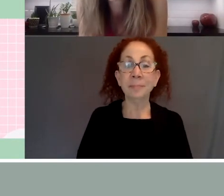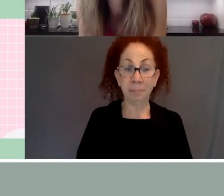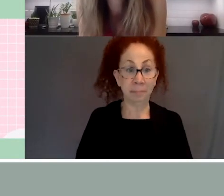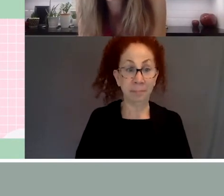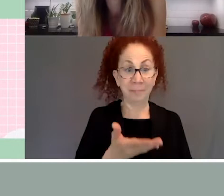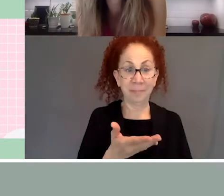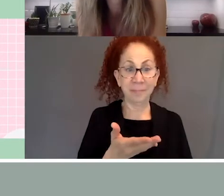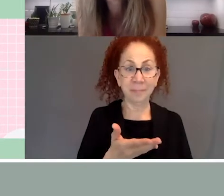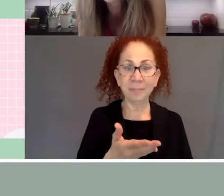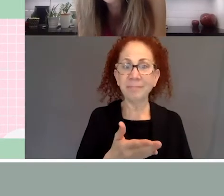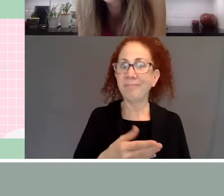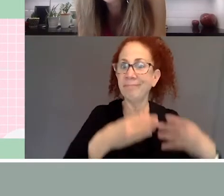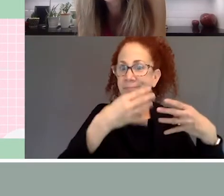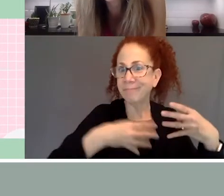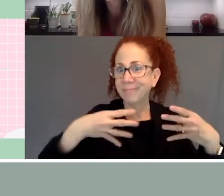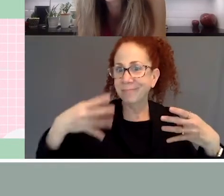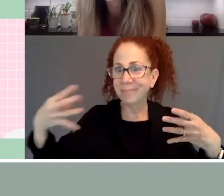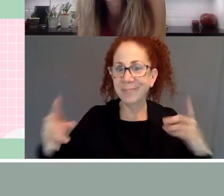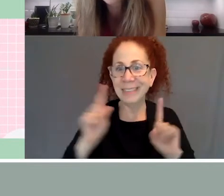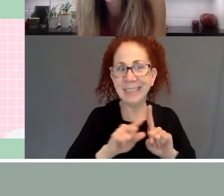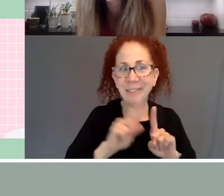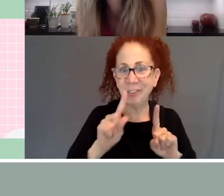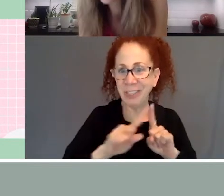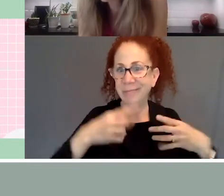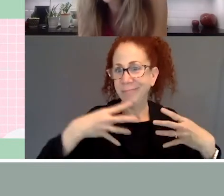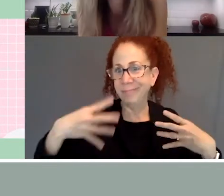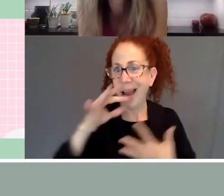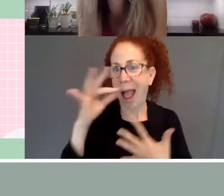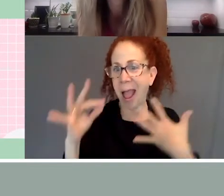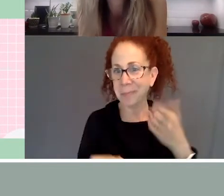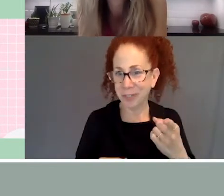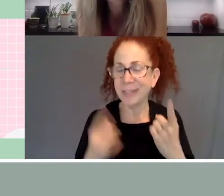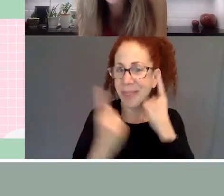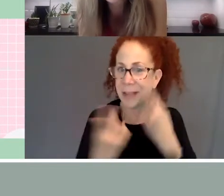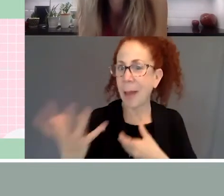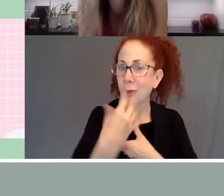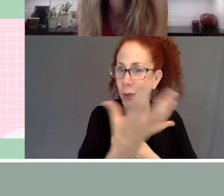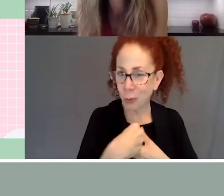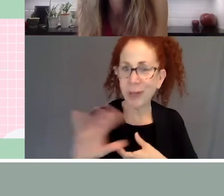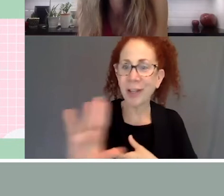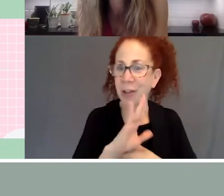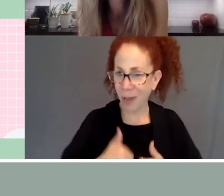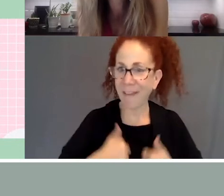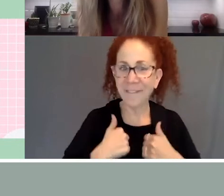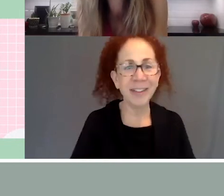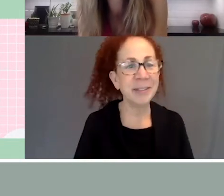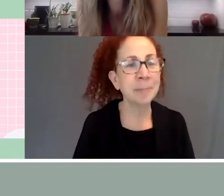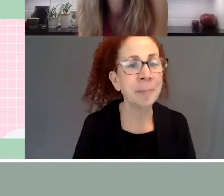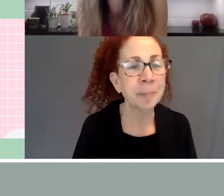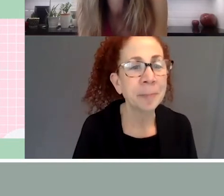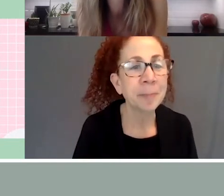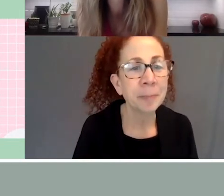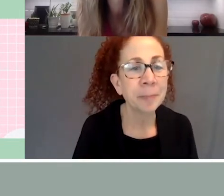long list of cruciferous vegetables that you can think about including in your life. The other